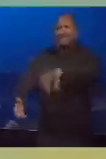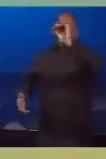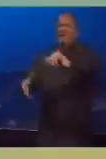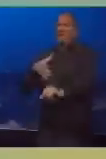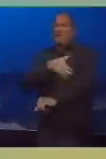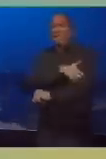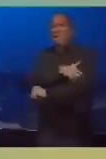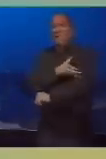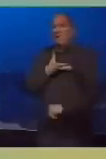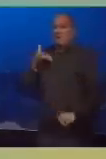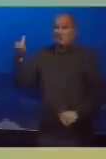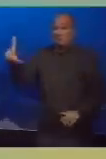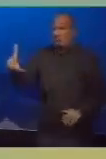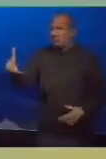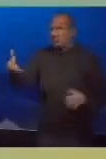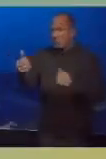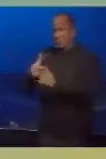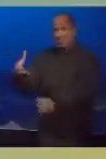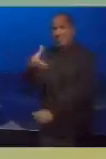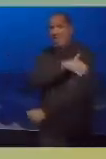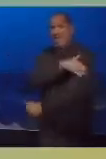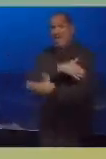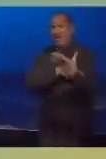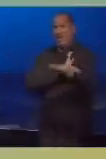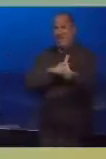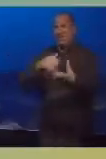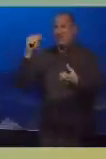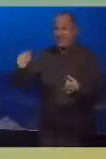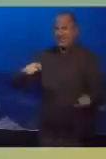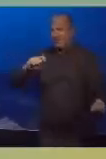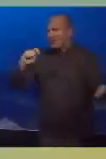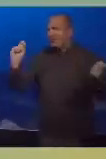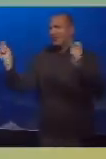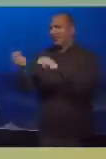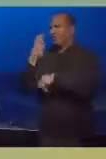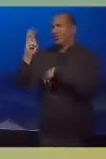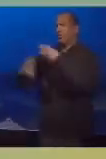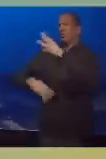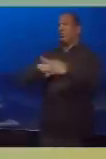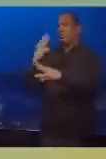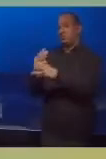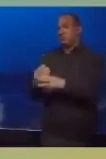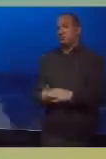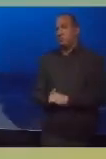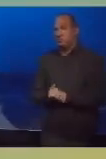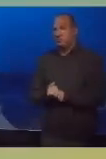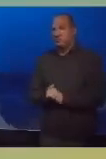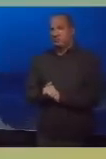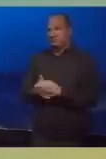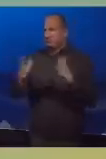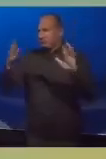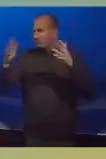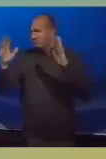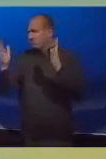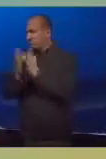power. And with our power, I've no doubt that we can change the world.